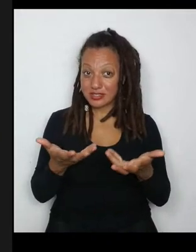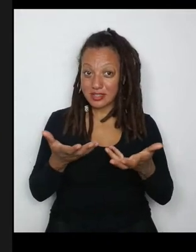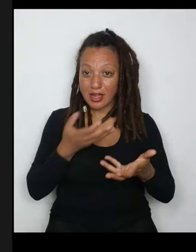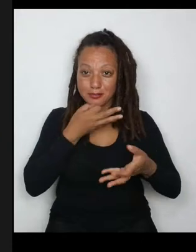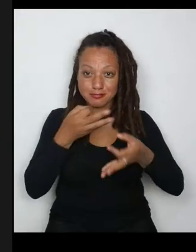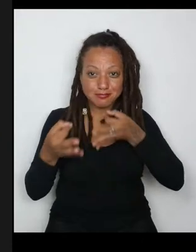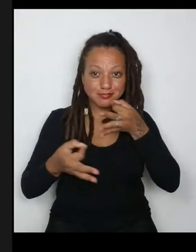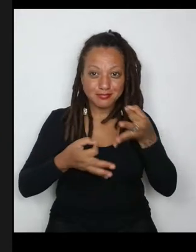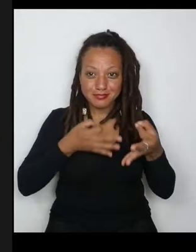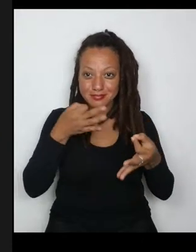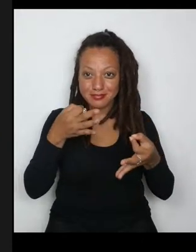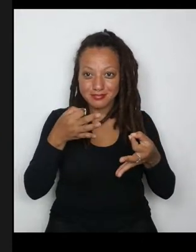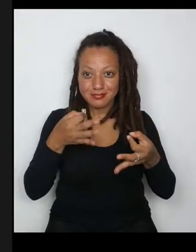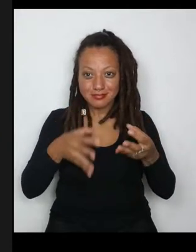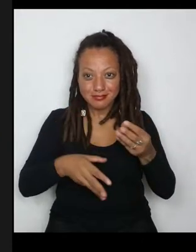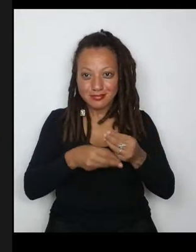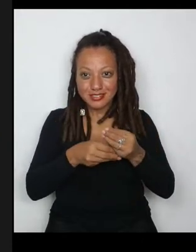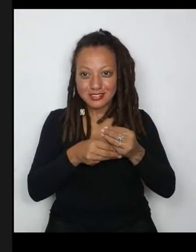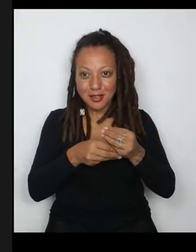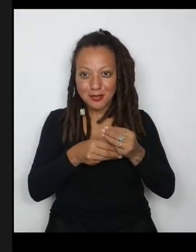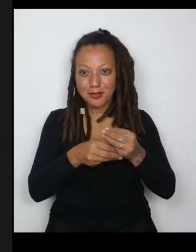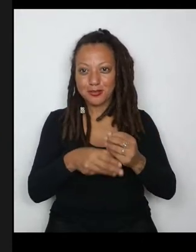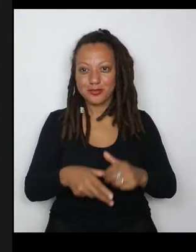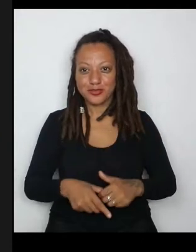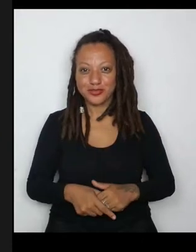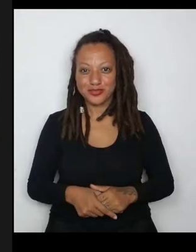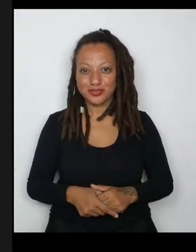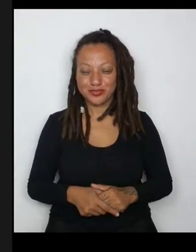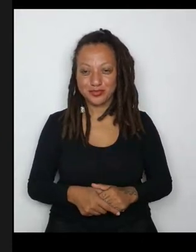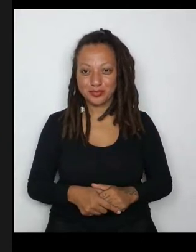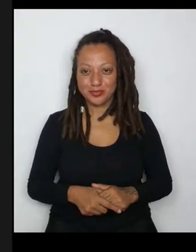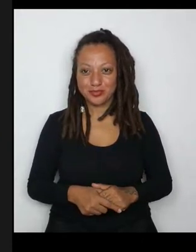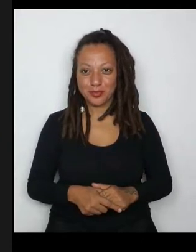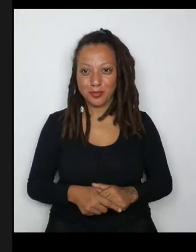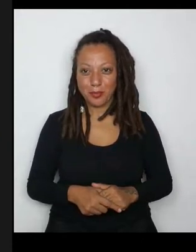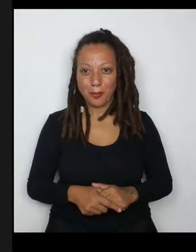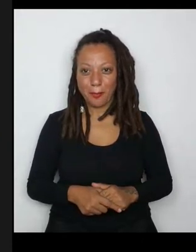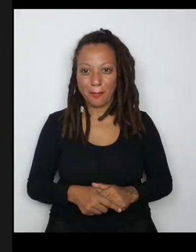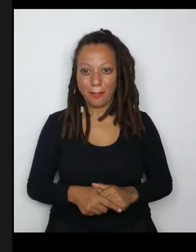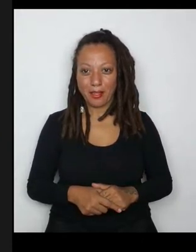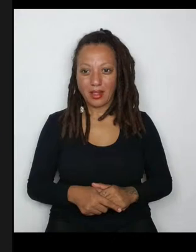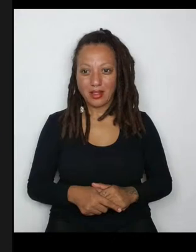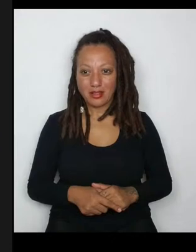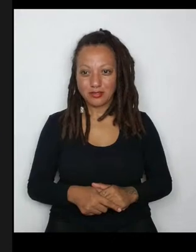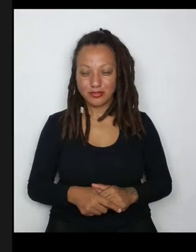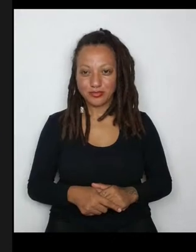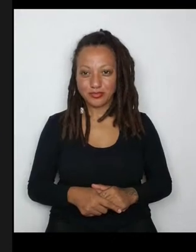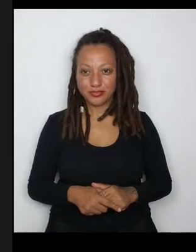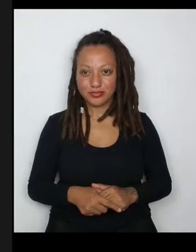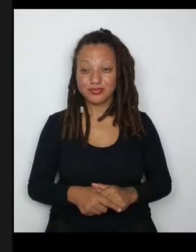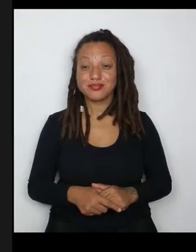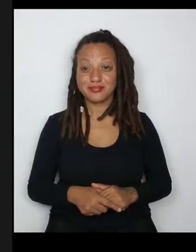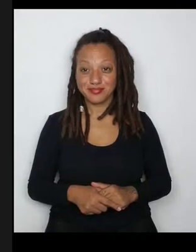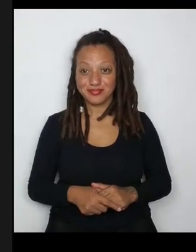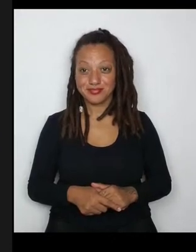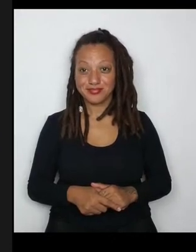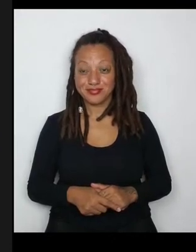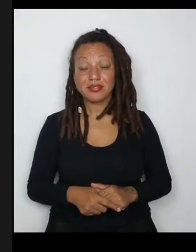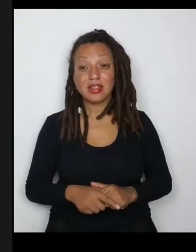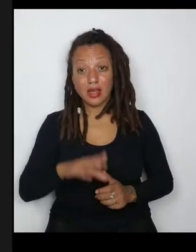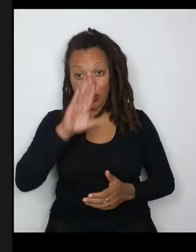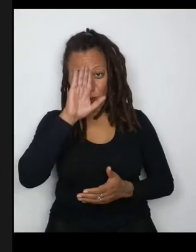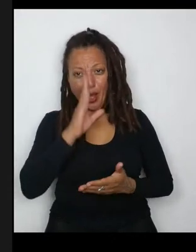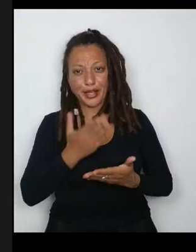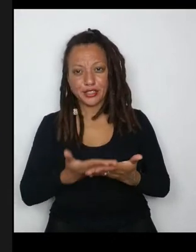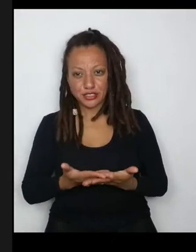would you like to add any thoughts i think that um we find ourselves